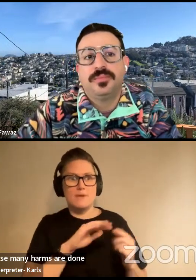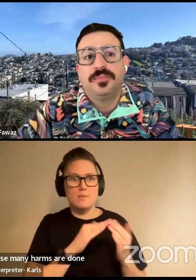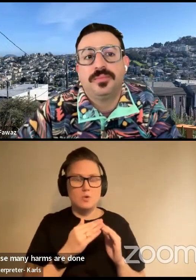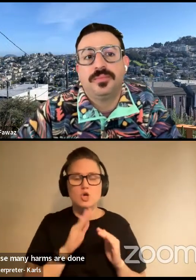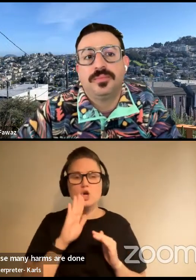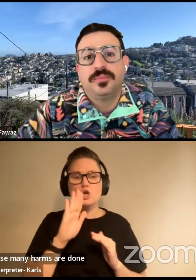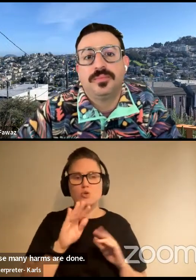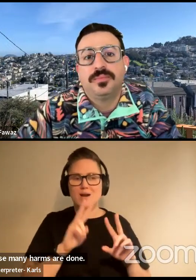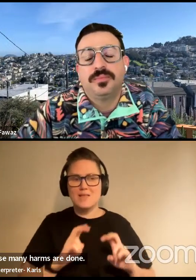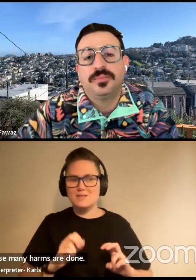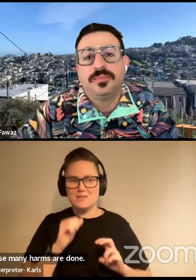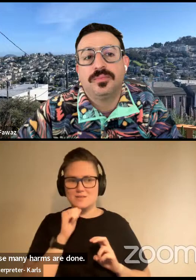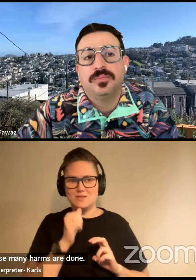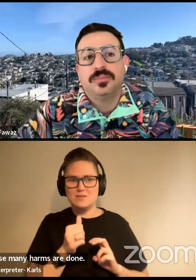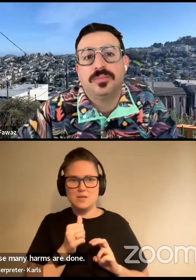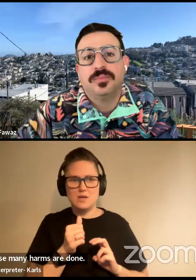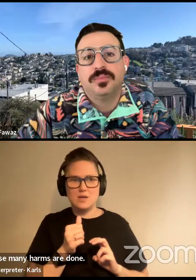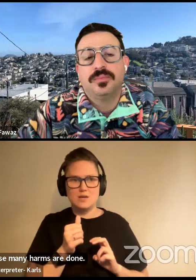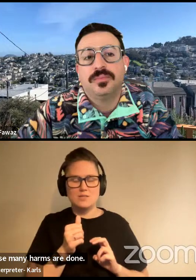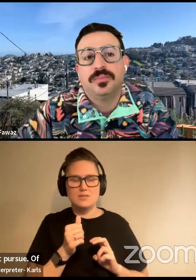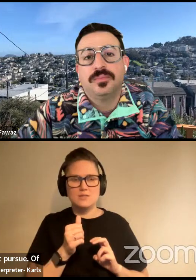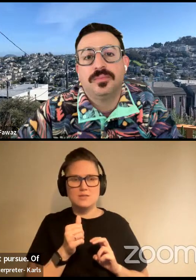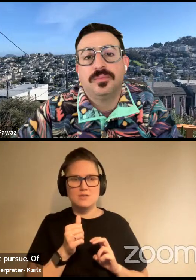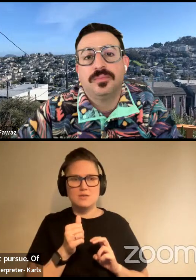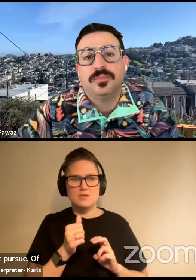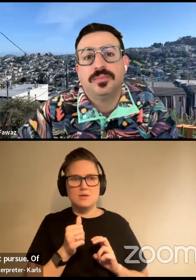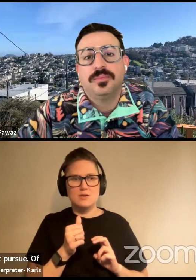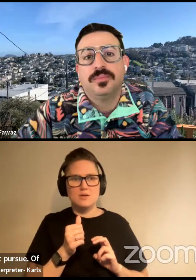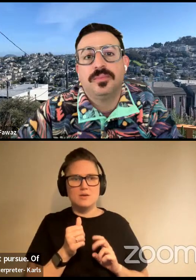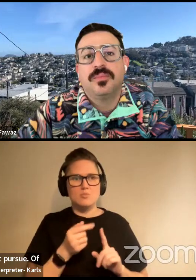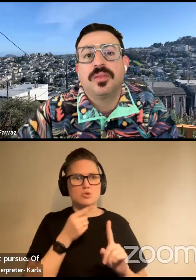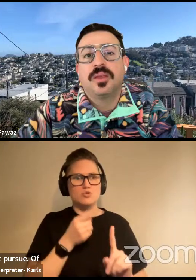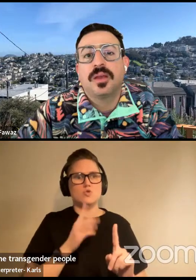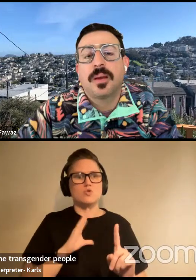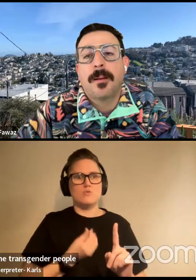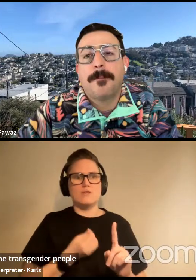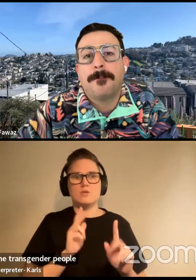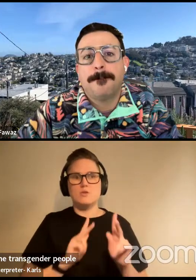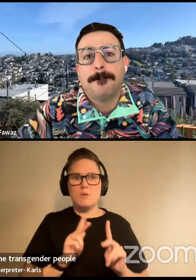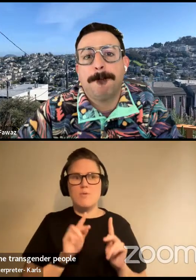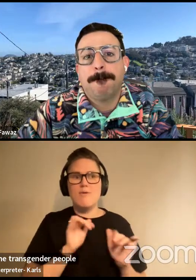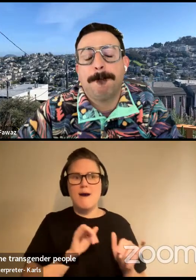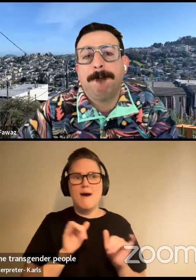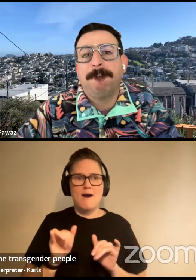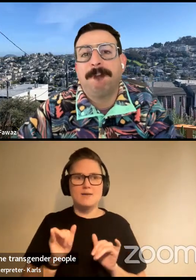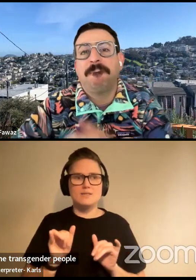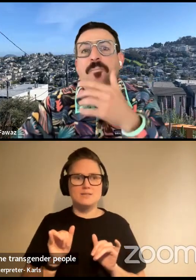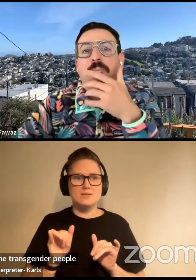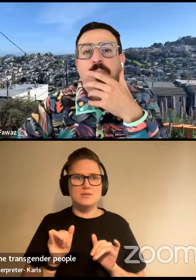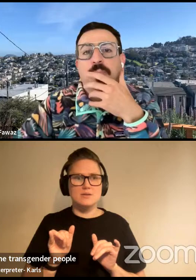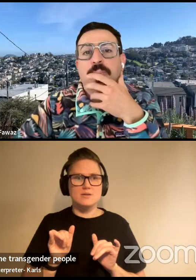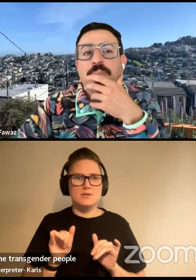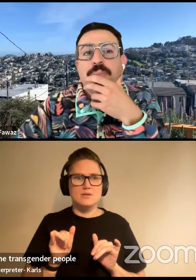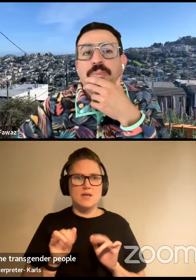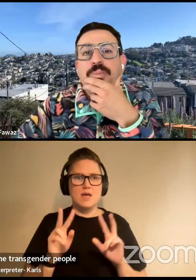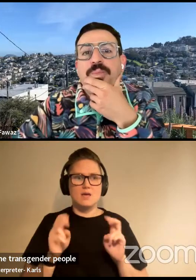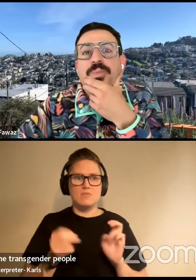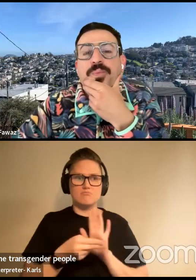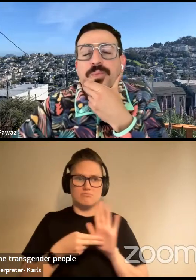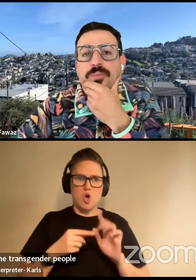not pursue the transgender people as a harmed minority